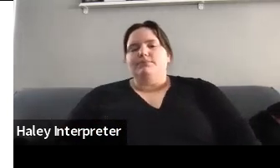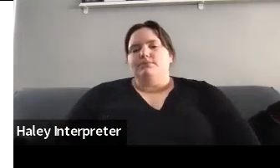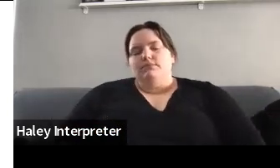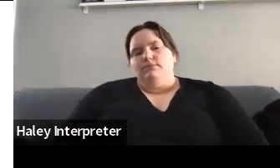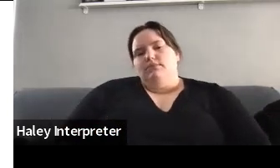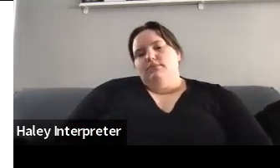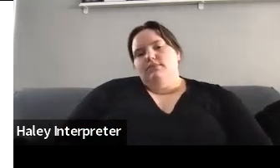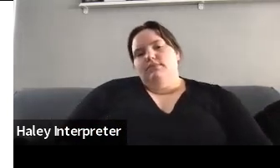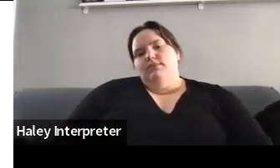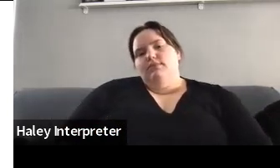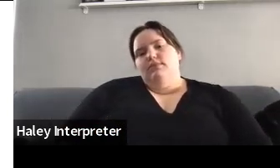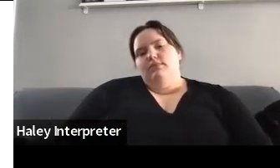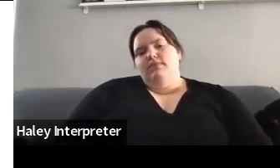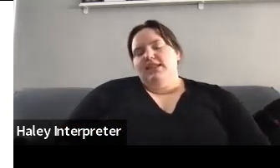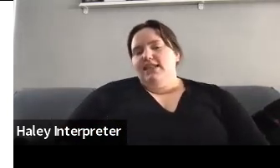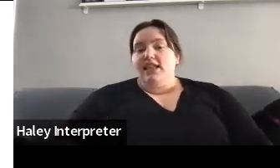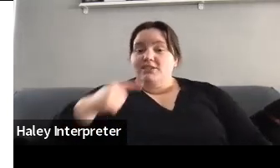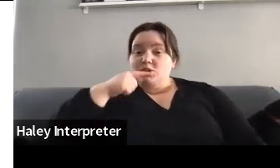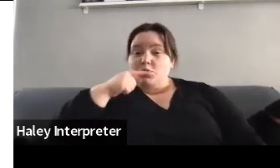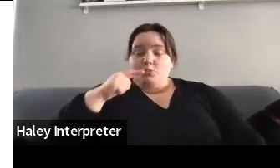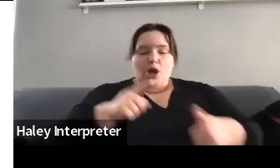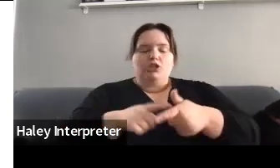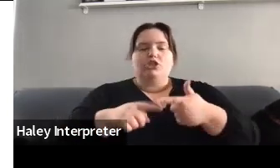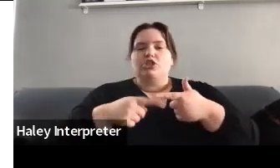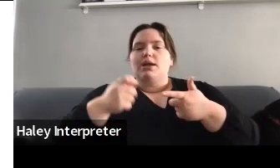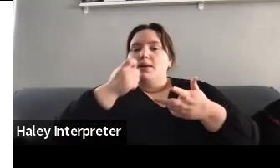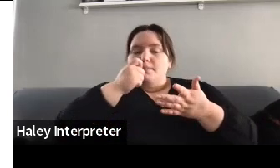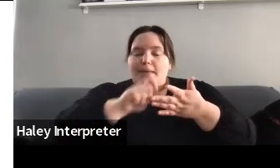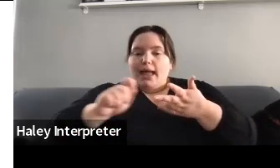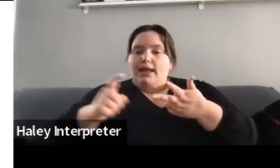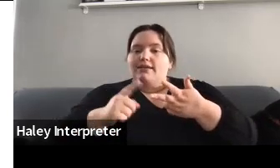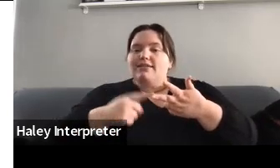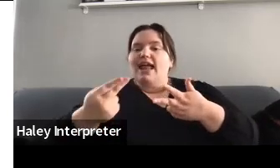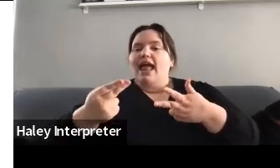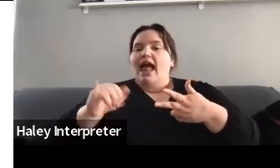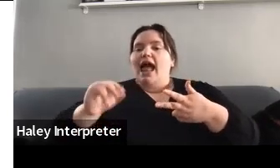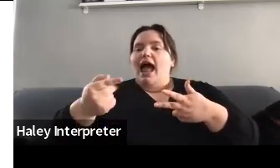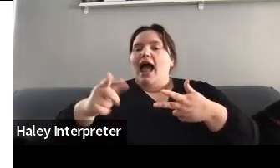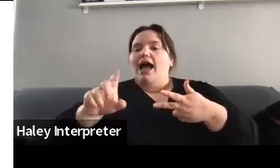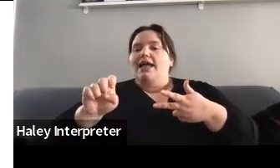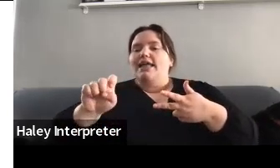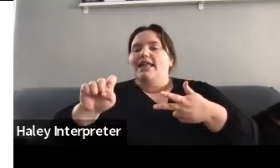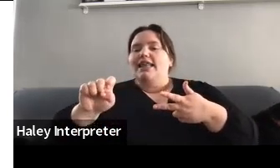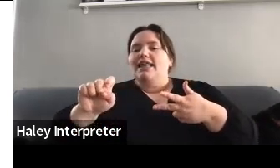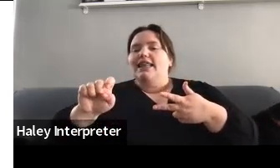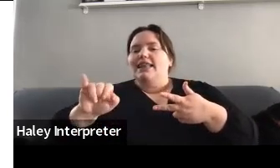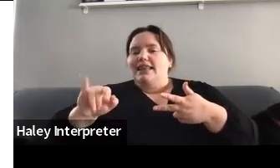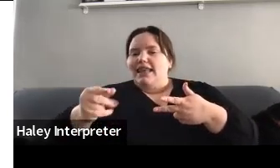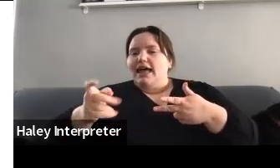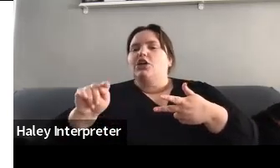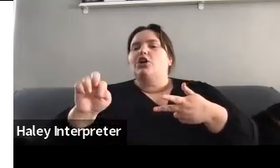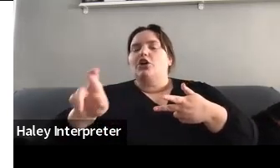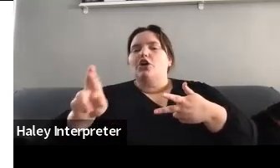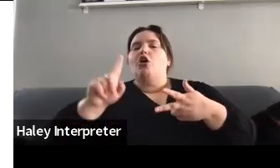So the toothbrush, the pen, and the highlighter that are pictured on this slide are all an example of that closed cell foam